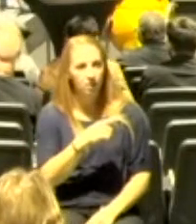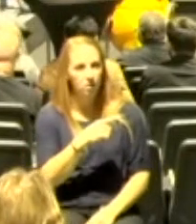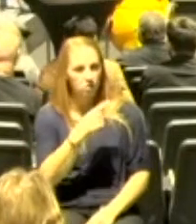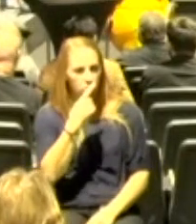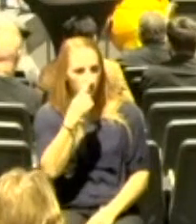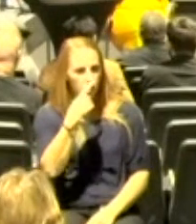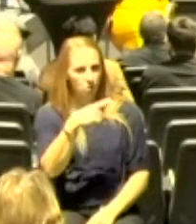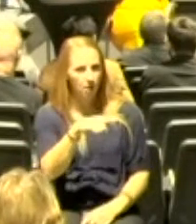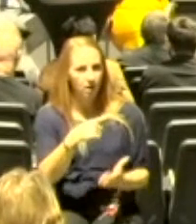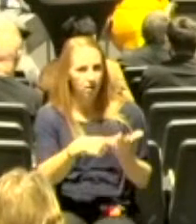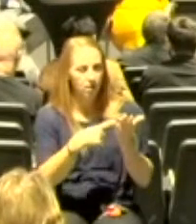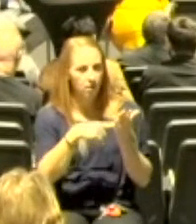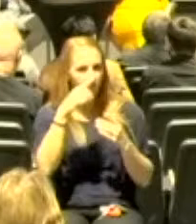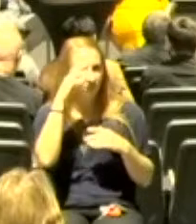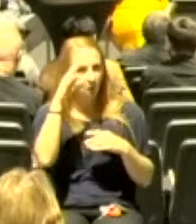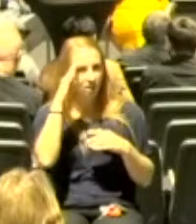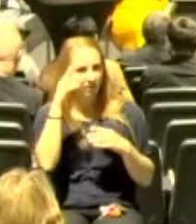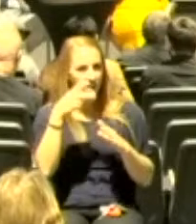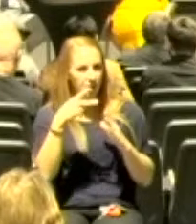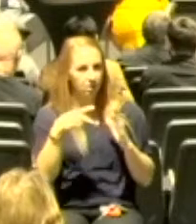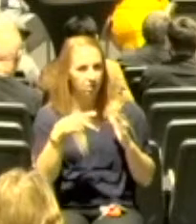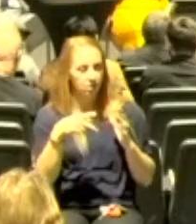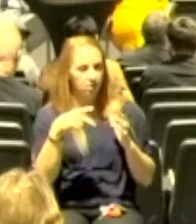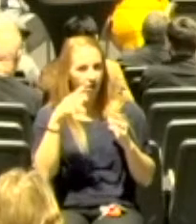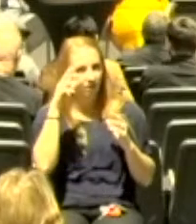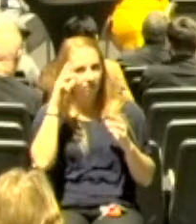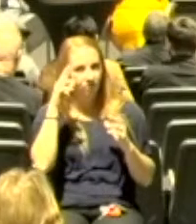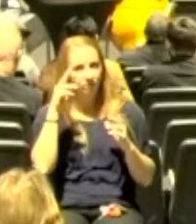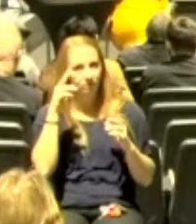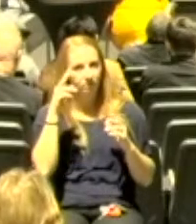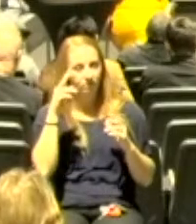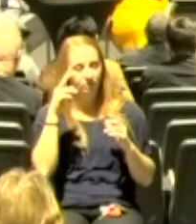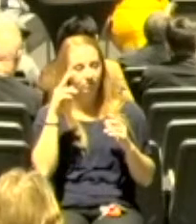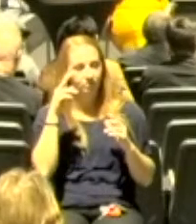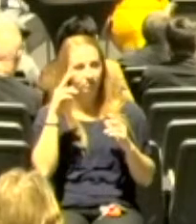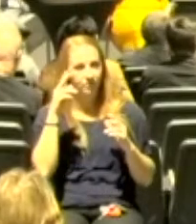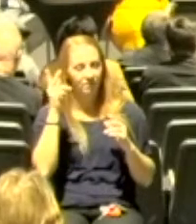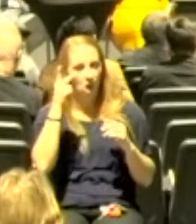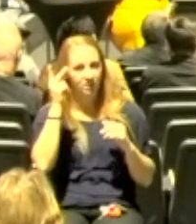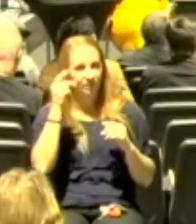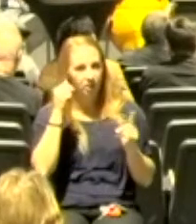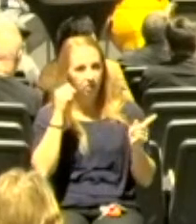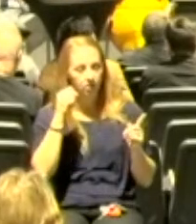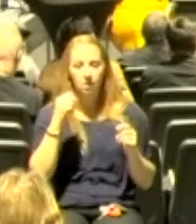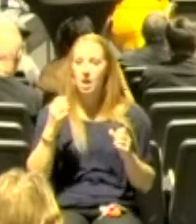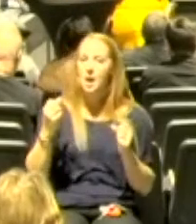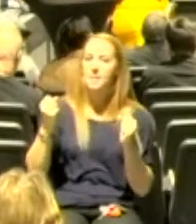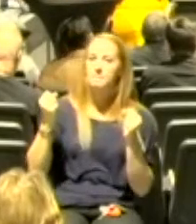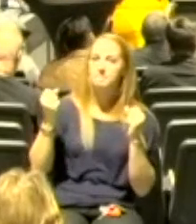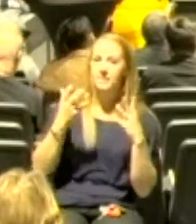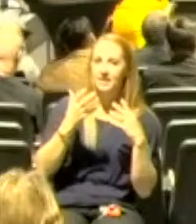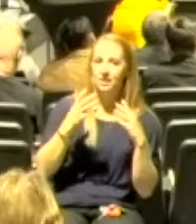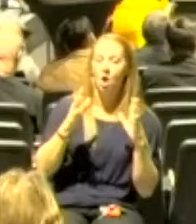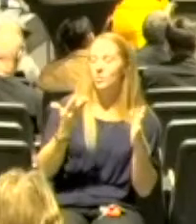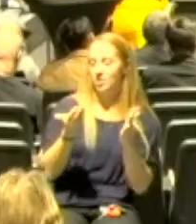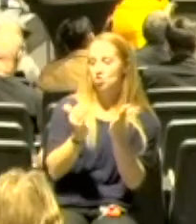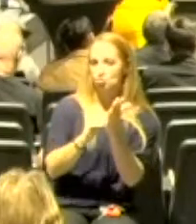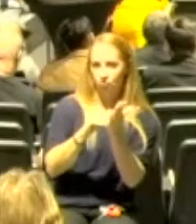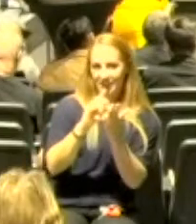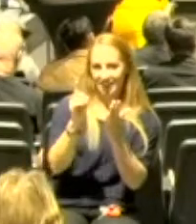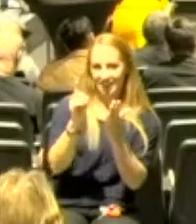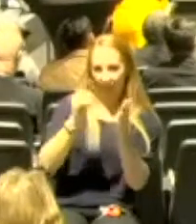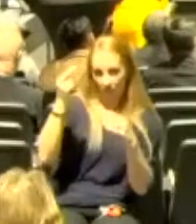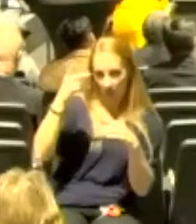Oh, absolutely. Yeah. Can I? No. So many different factors we're looking at in the redesign, one of which